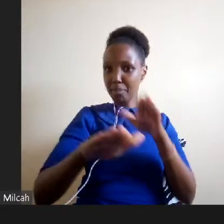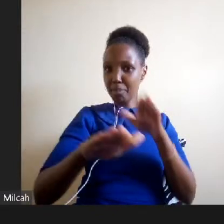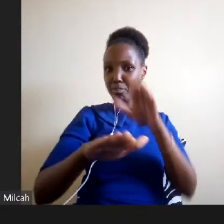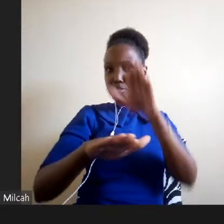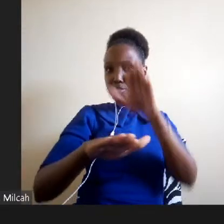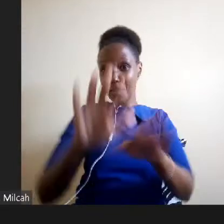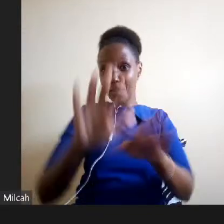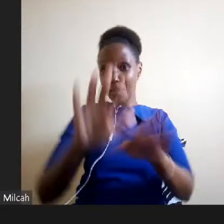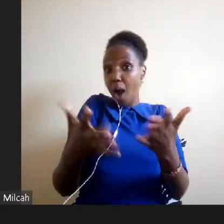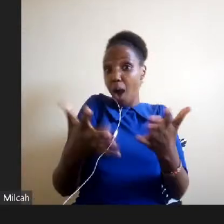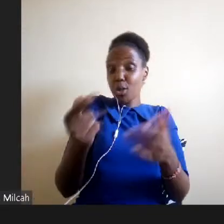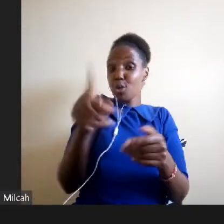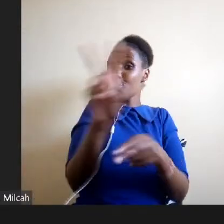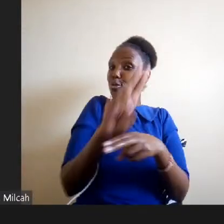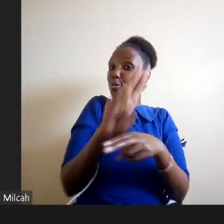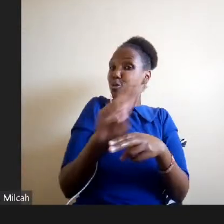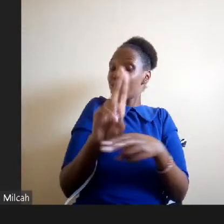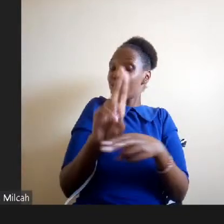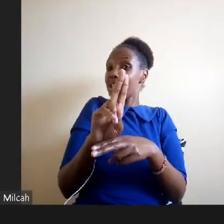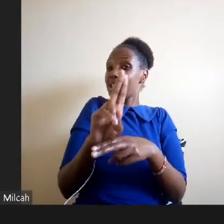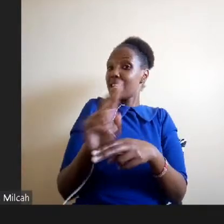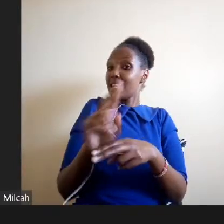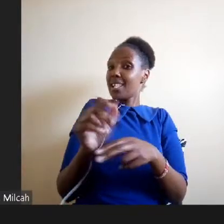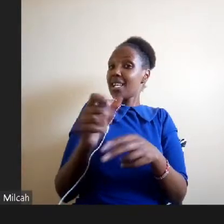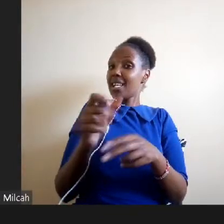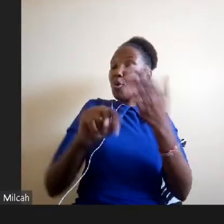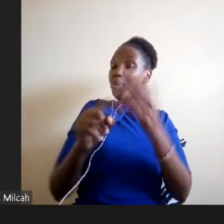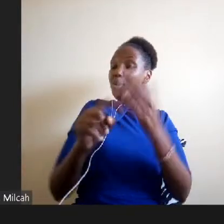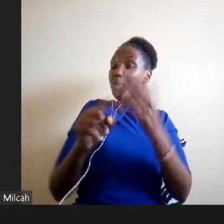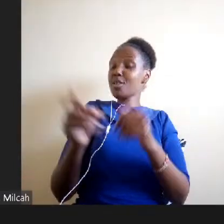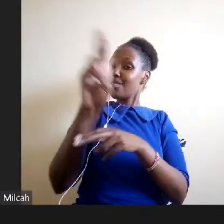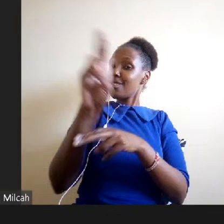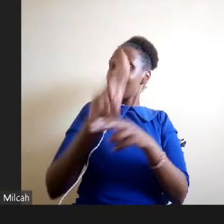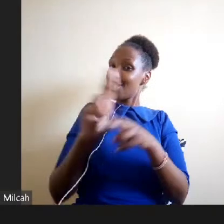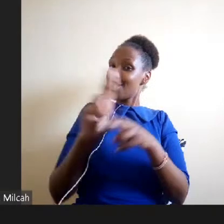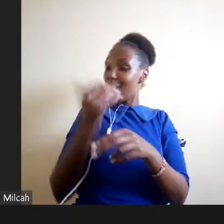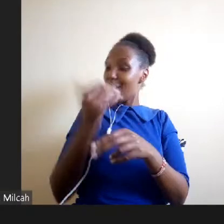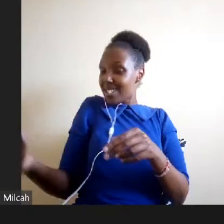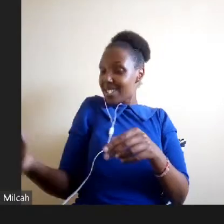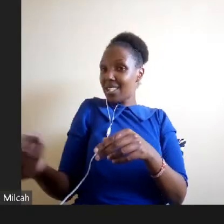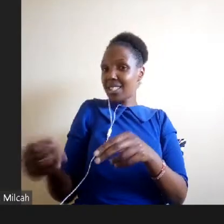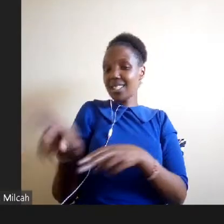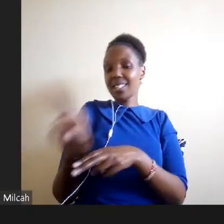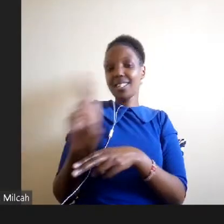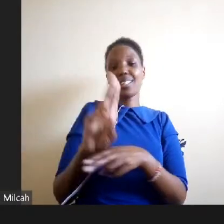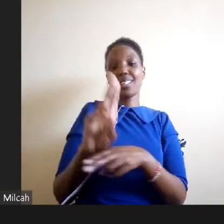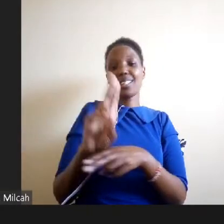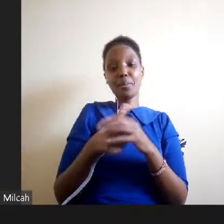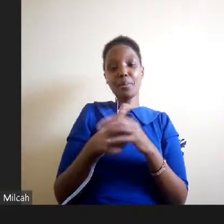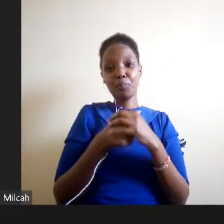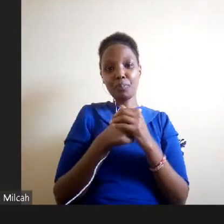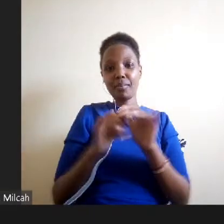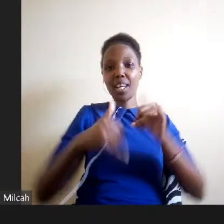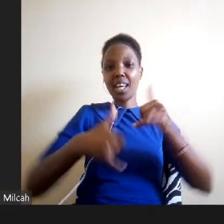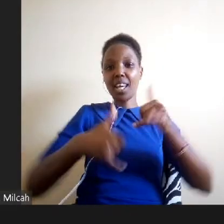explicit content from coming to your children's device. So enjoy this video coming up.